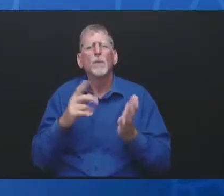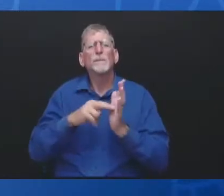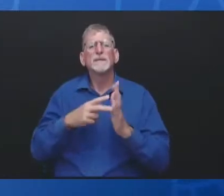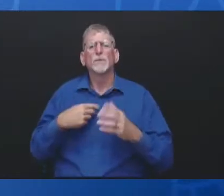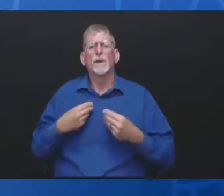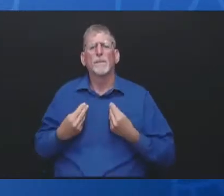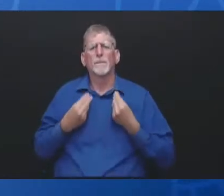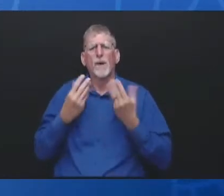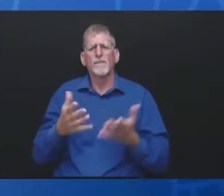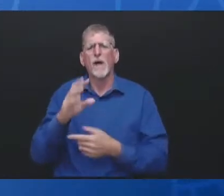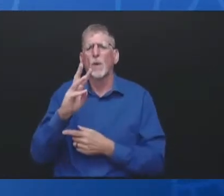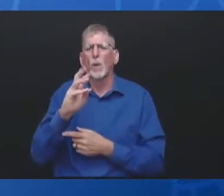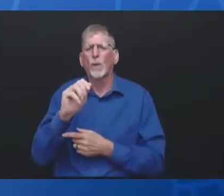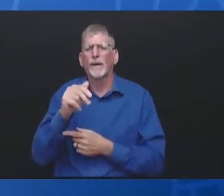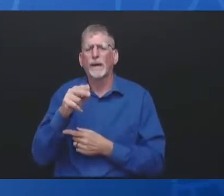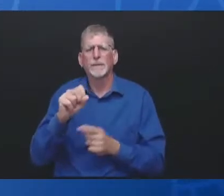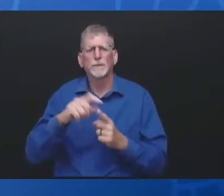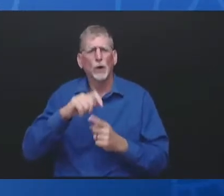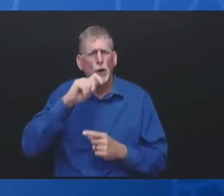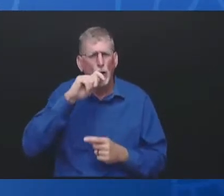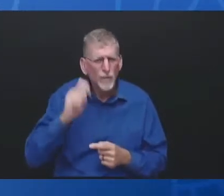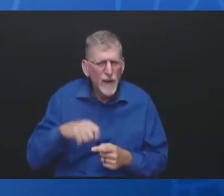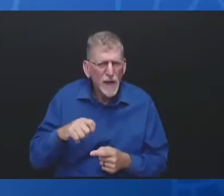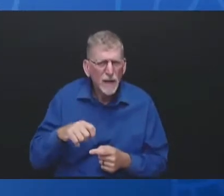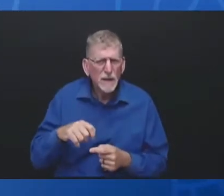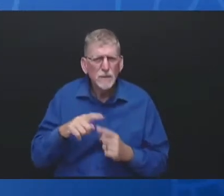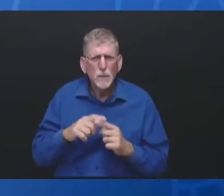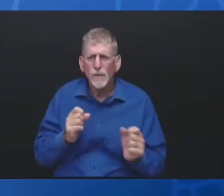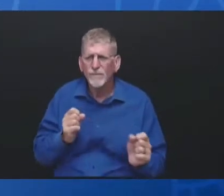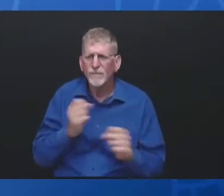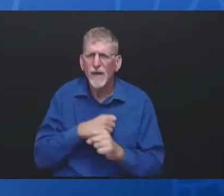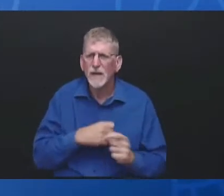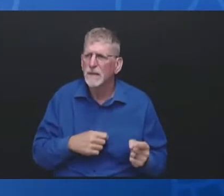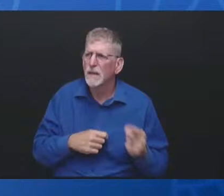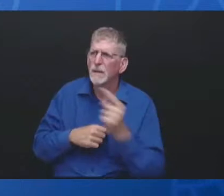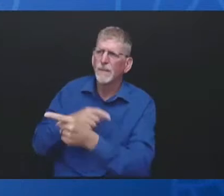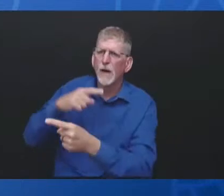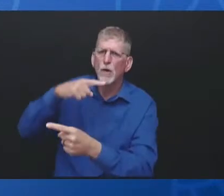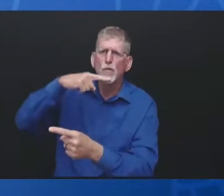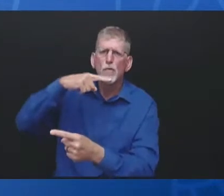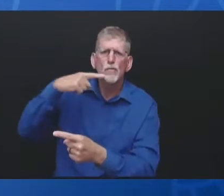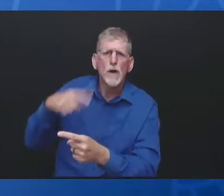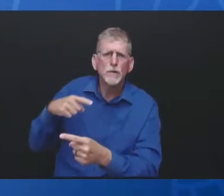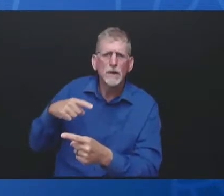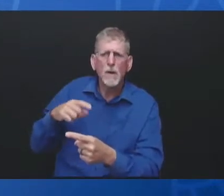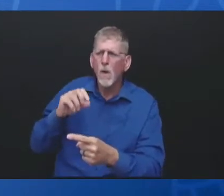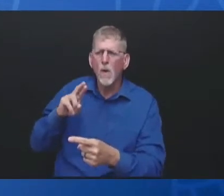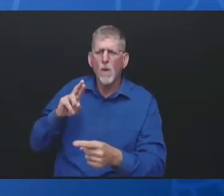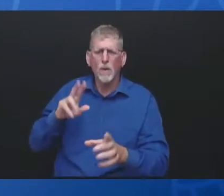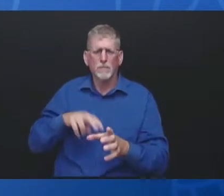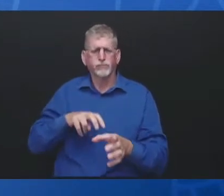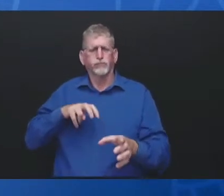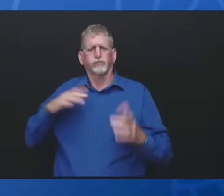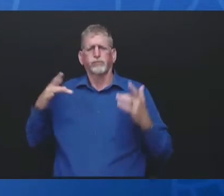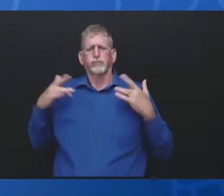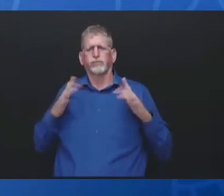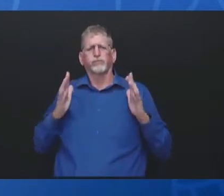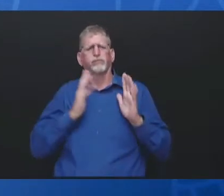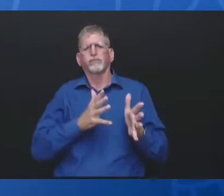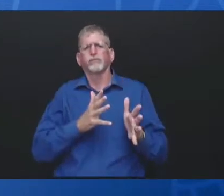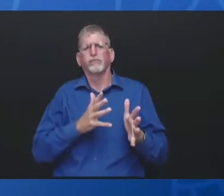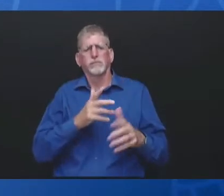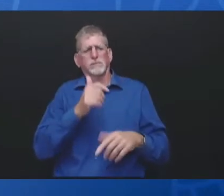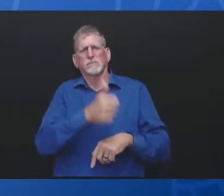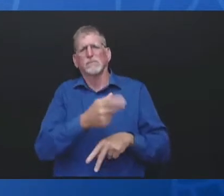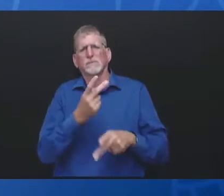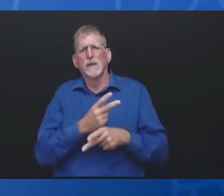Russian, or just it means doing nothing? Well, President Trump and Secretary Rubio have said multiple times that this is not a